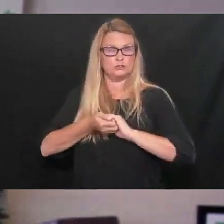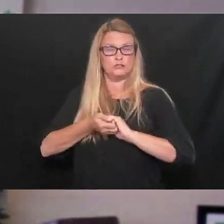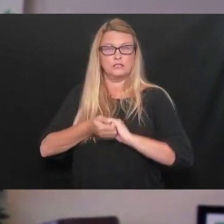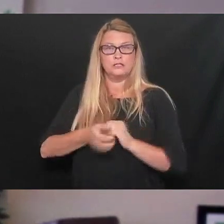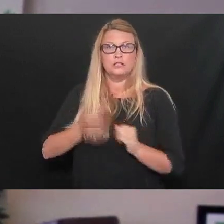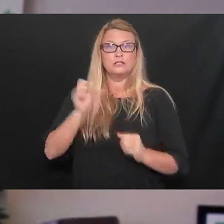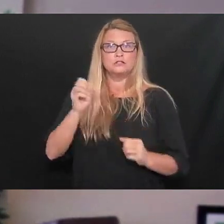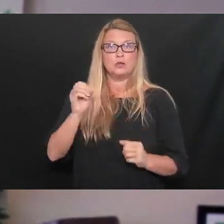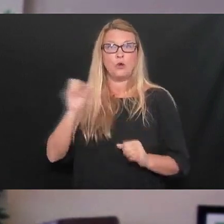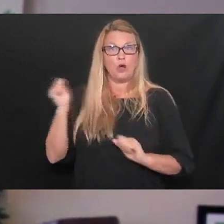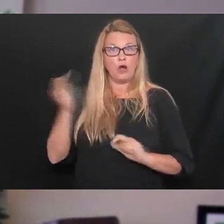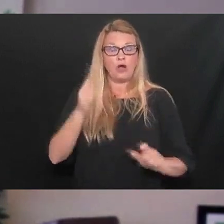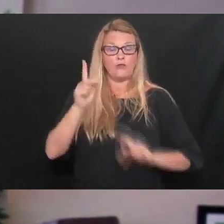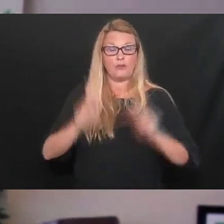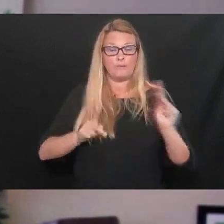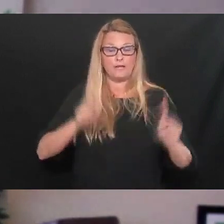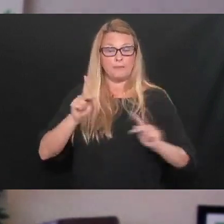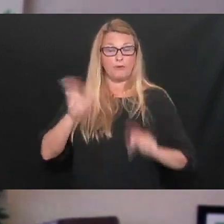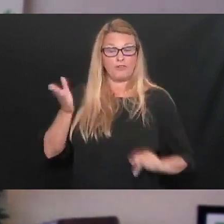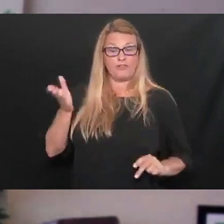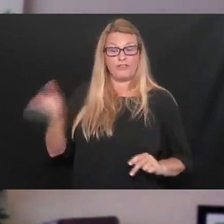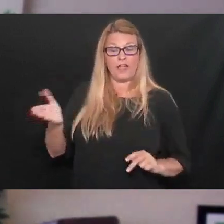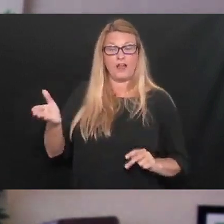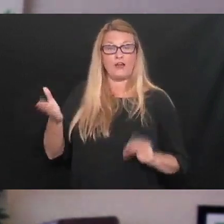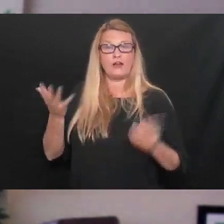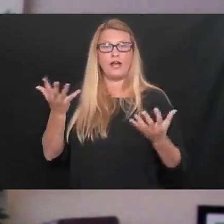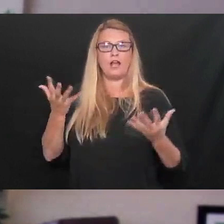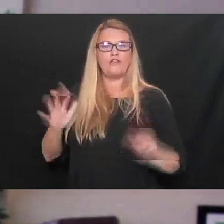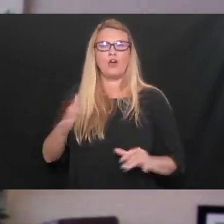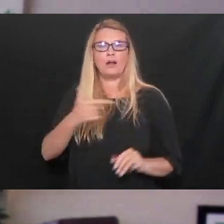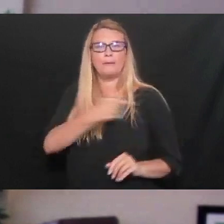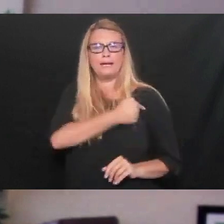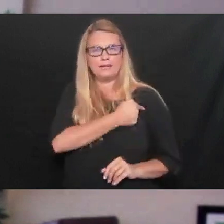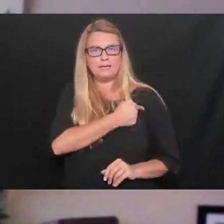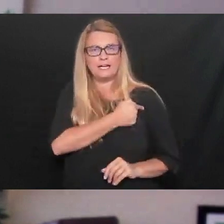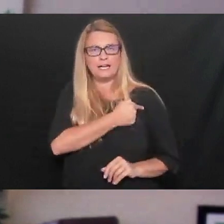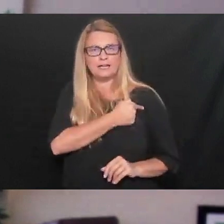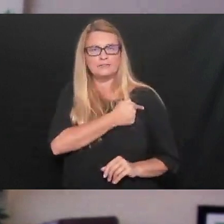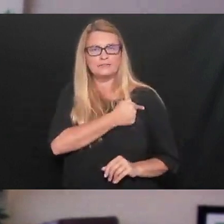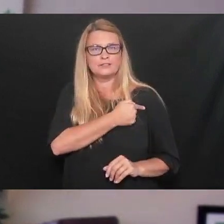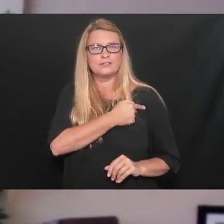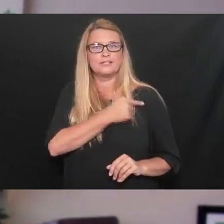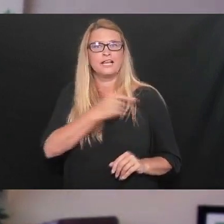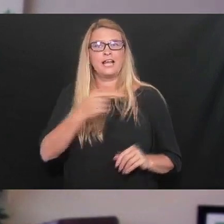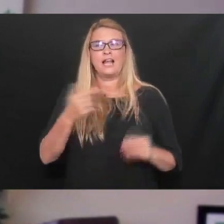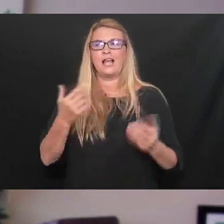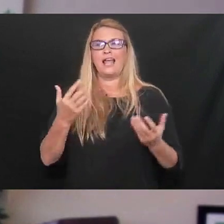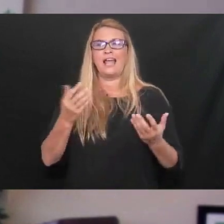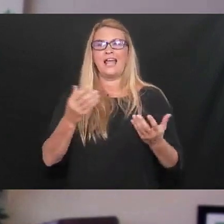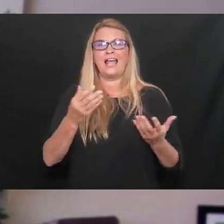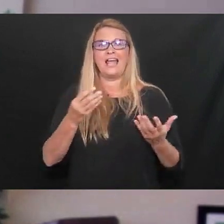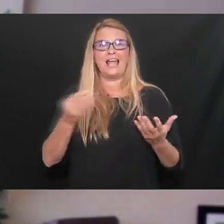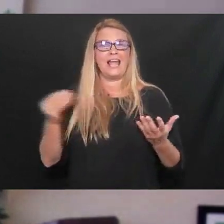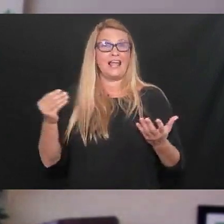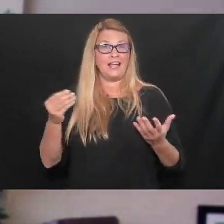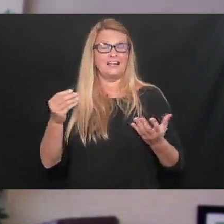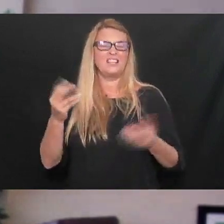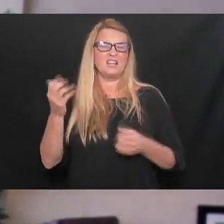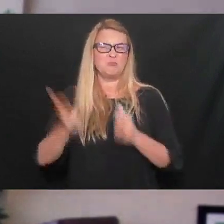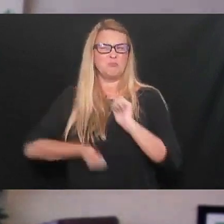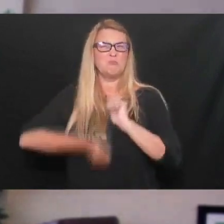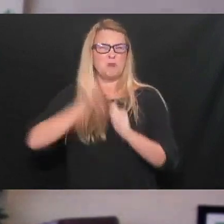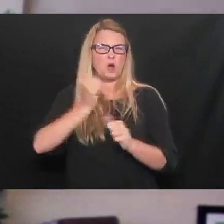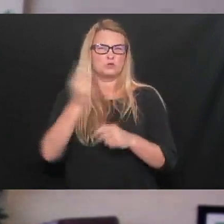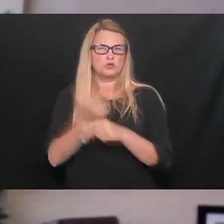everybody in Israel has been immunized, who has gotten their immunization has been immunized with Pfizer, and